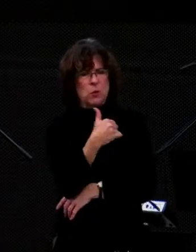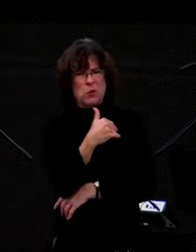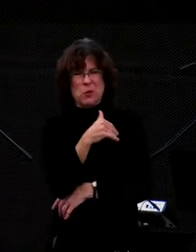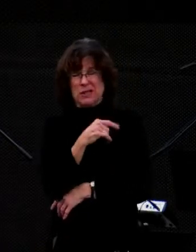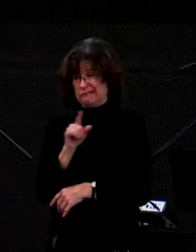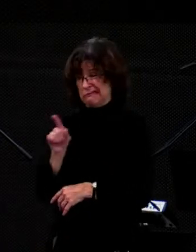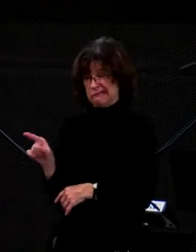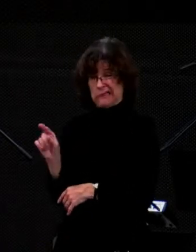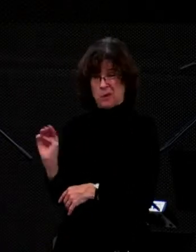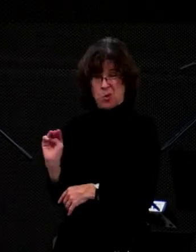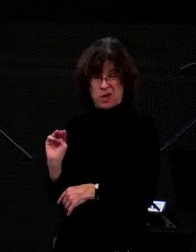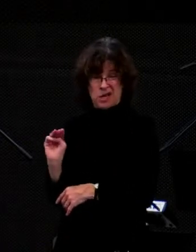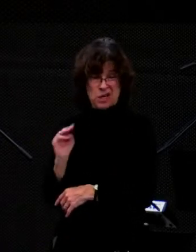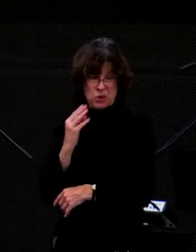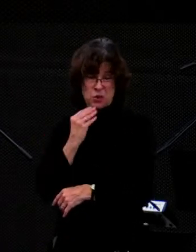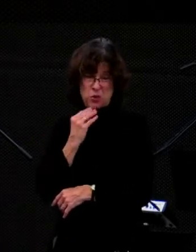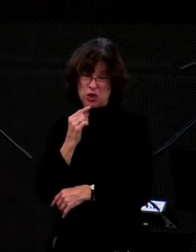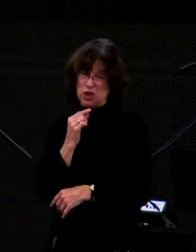Mordecai is a Jew, you're going down.